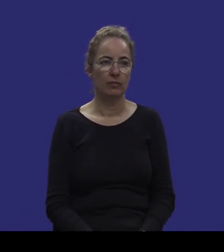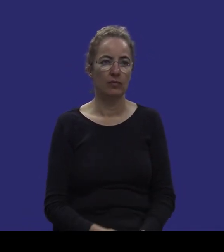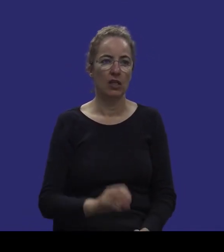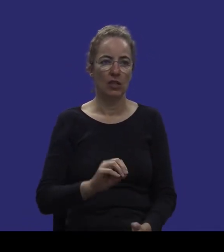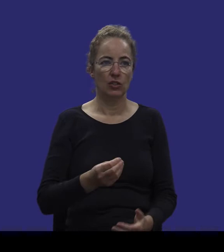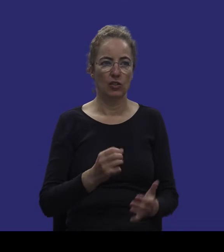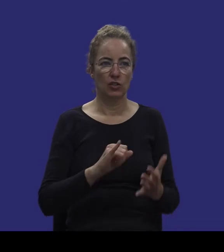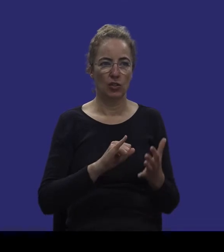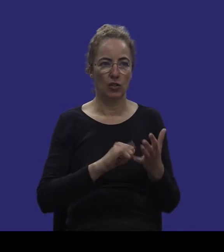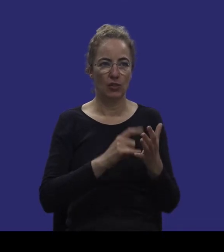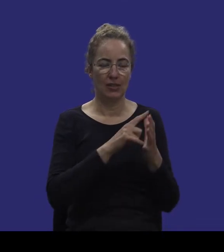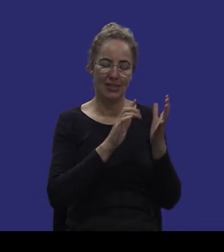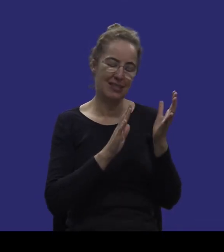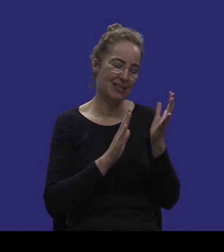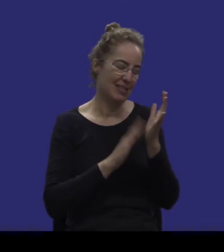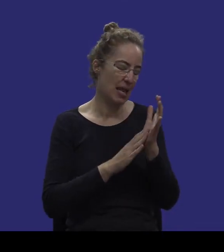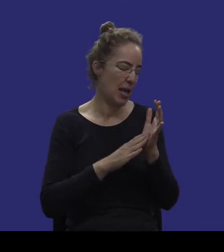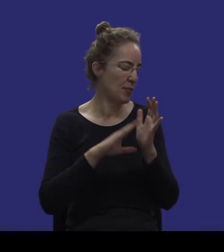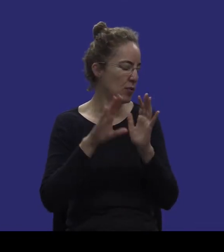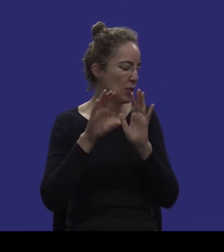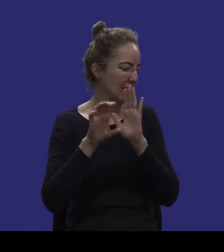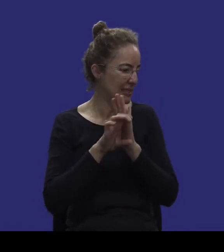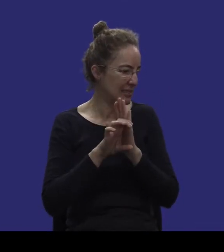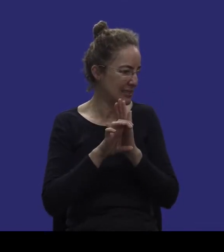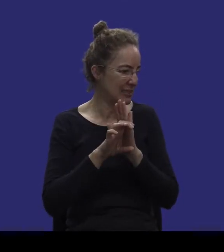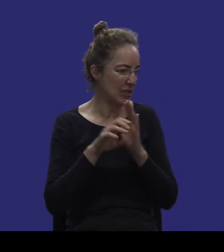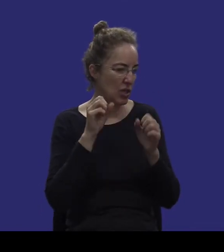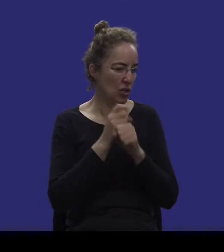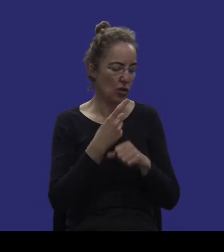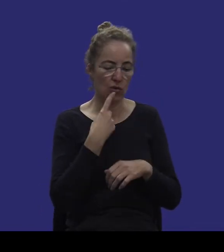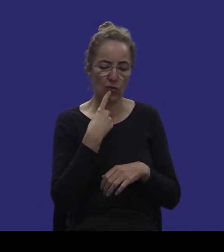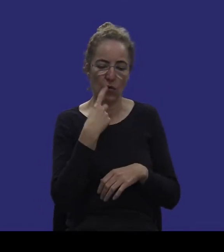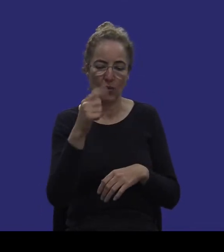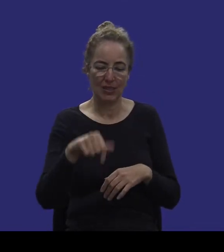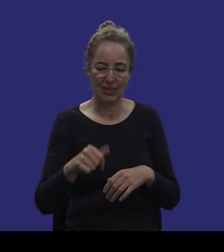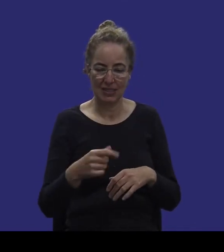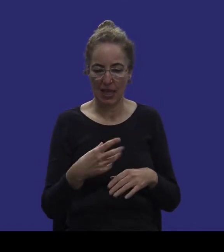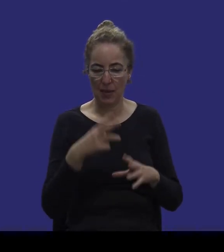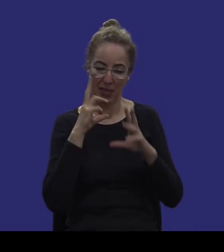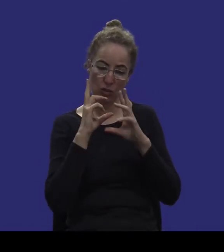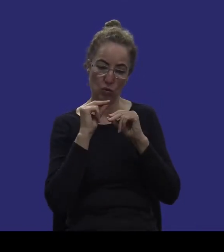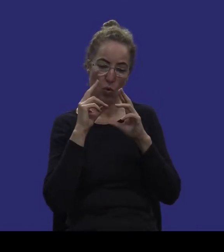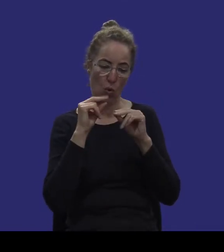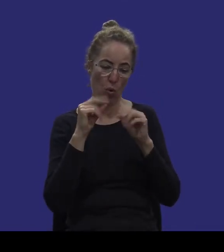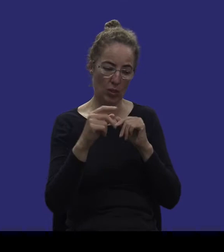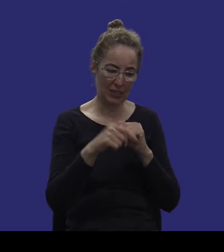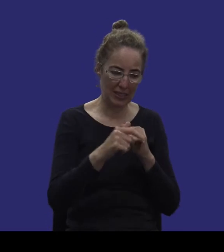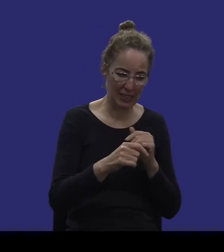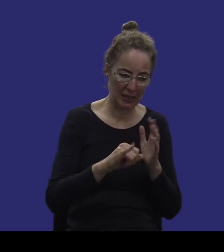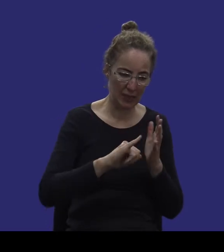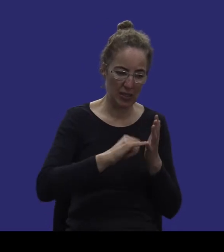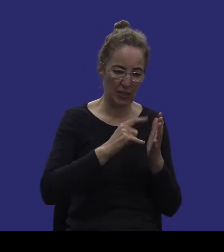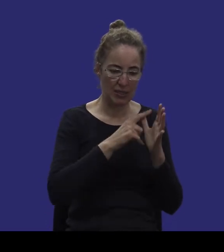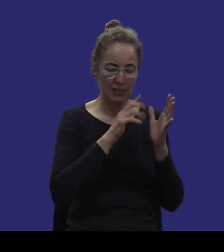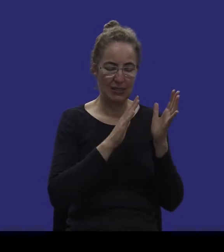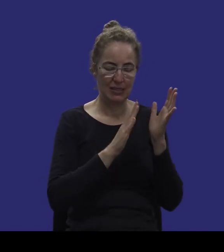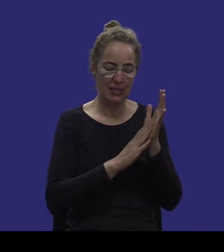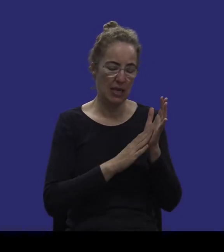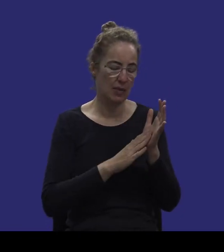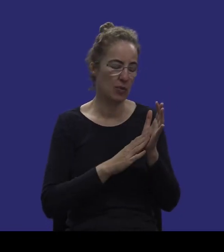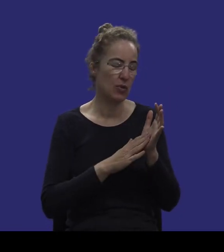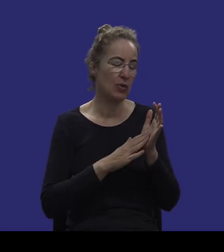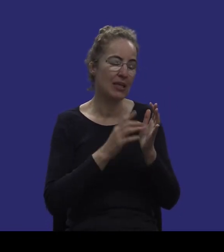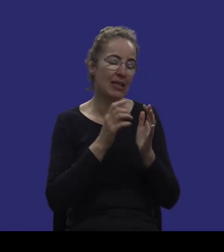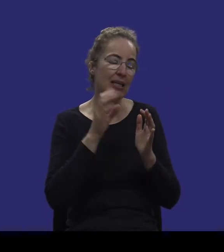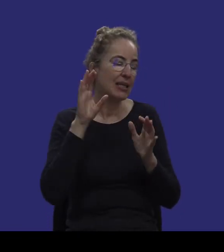So Samuel listened. God called his name and talked to him. Samuel listened for God's